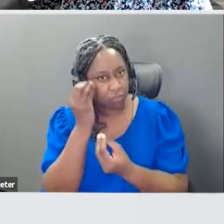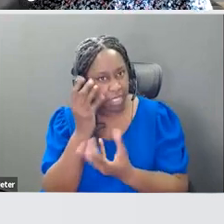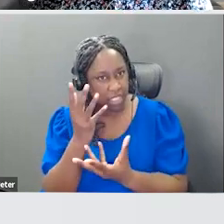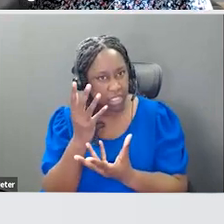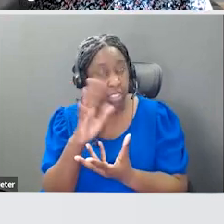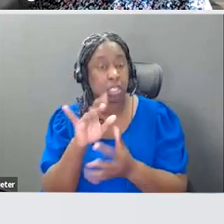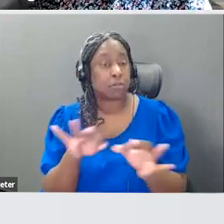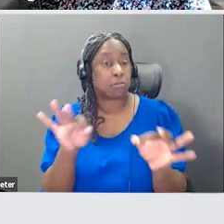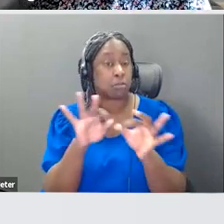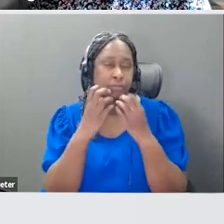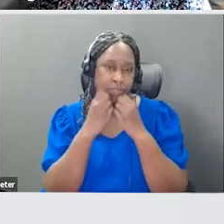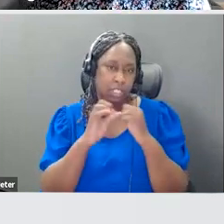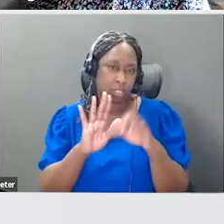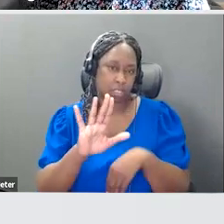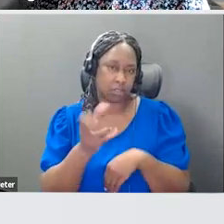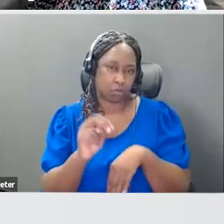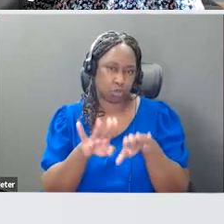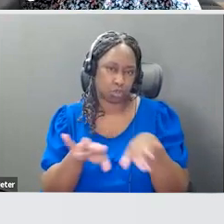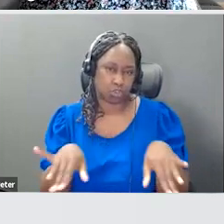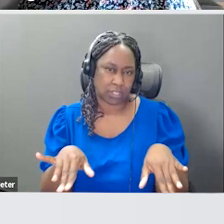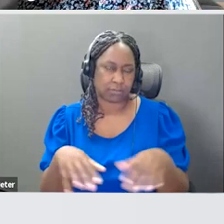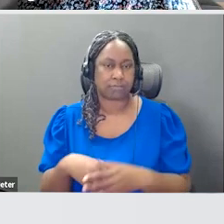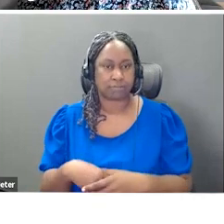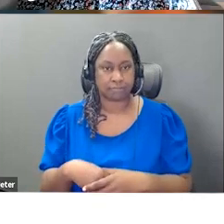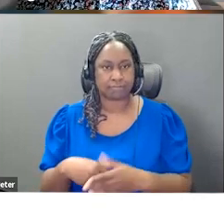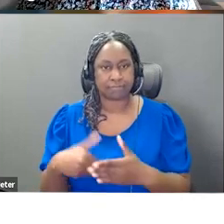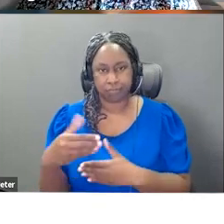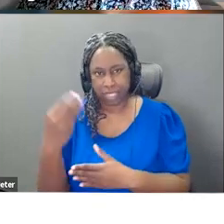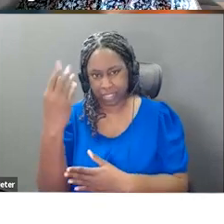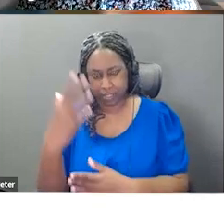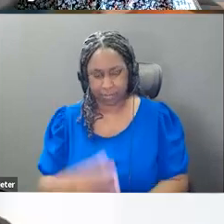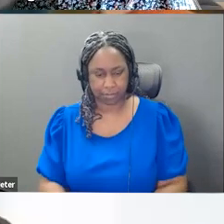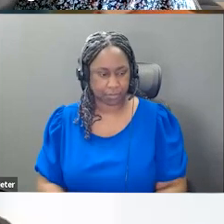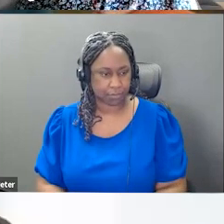important, their own children. Next slide.